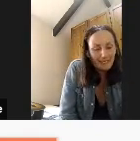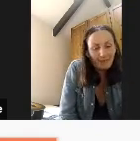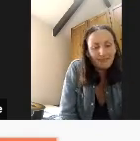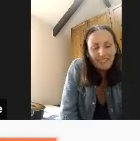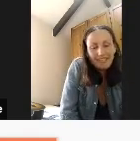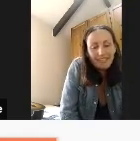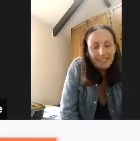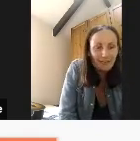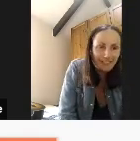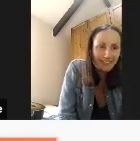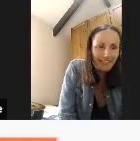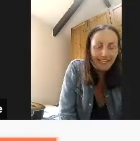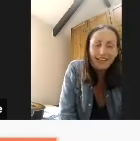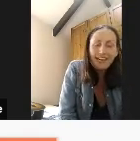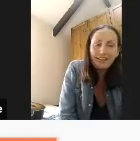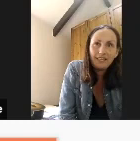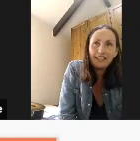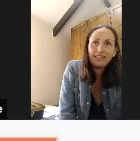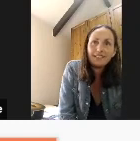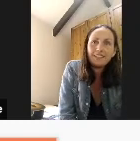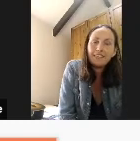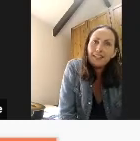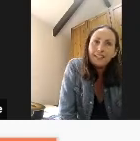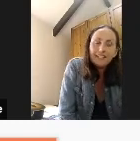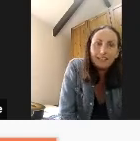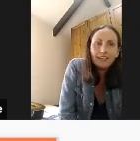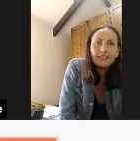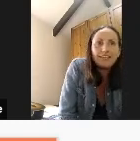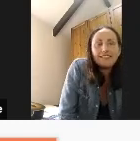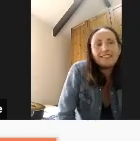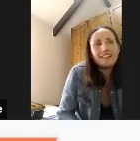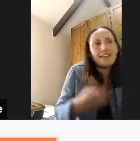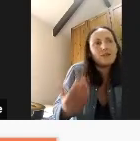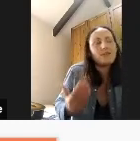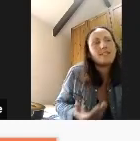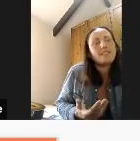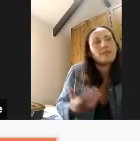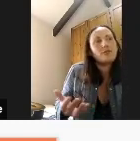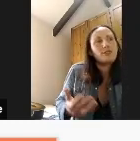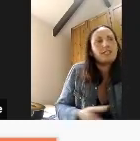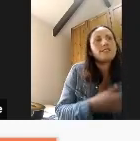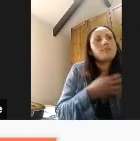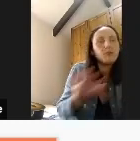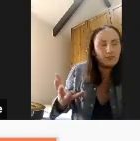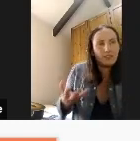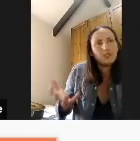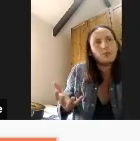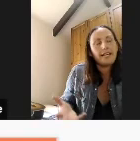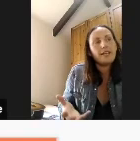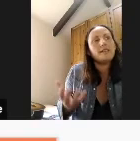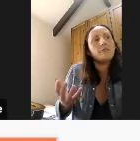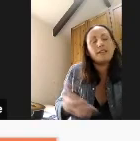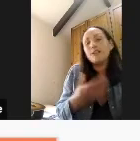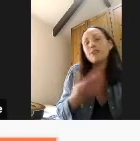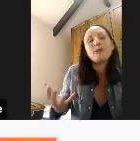And that's definitely, I think it's hard to understand how expensive software is to build in this